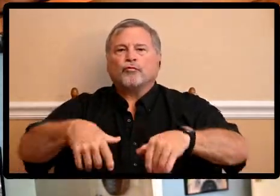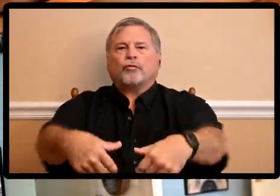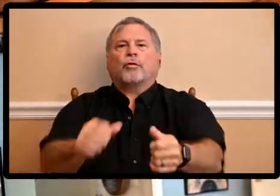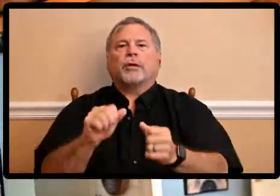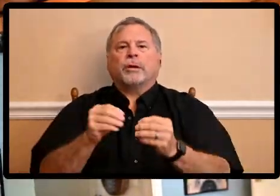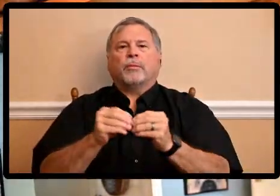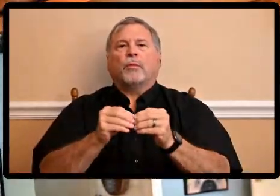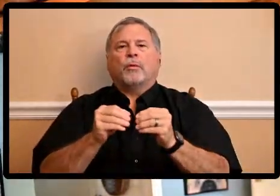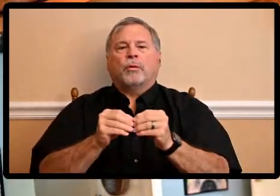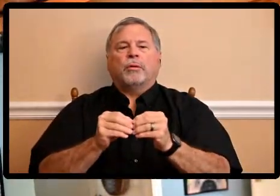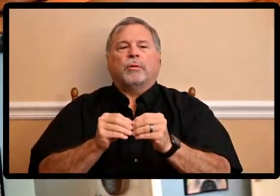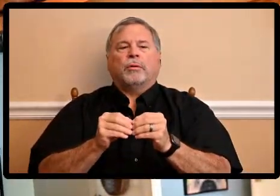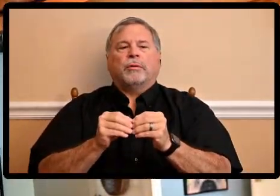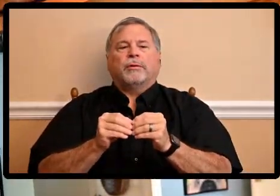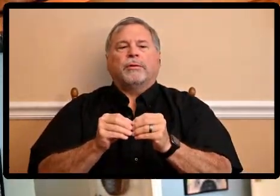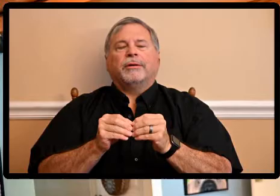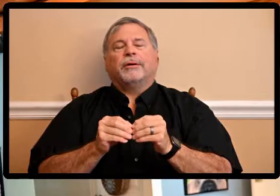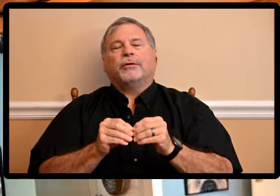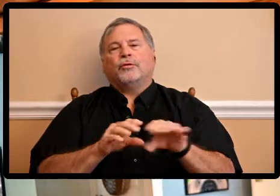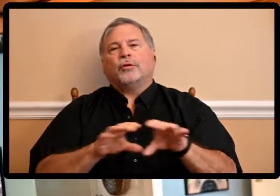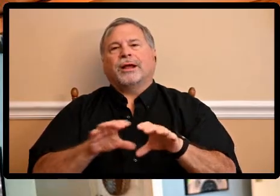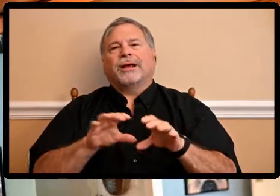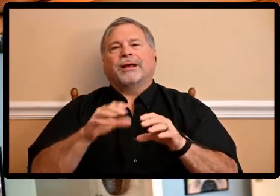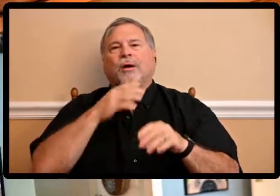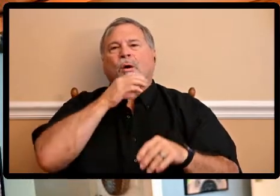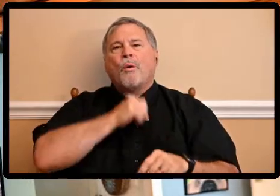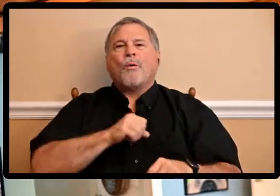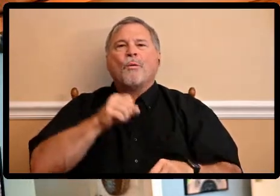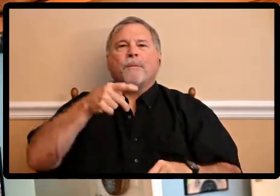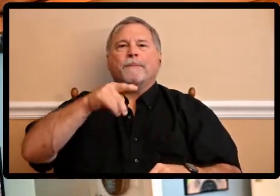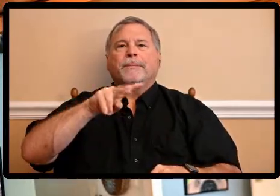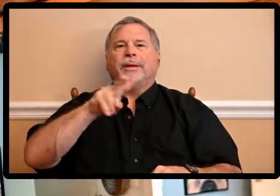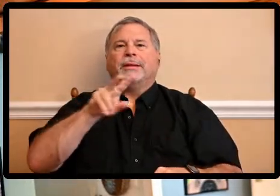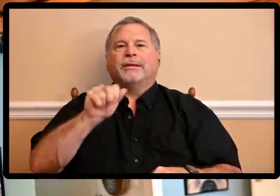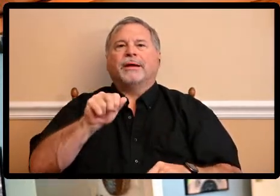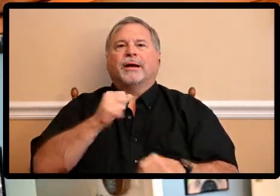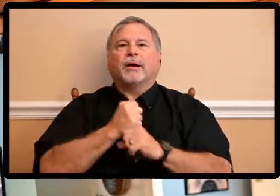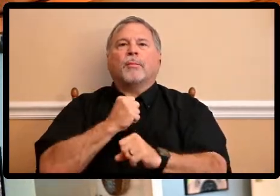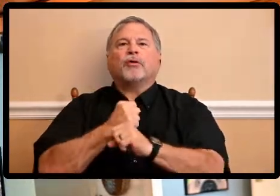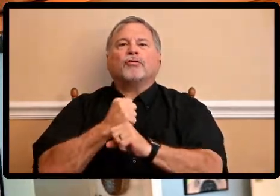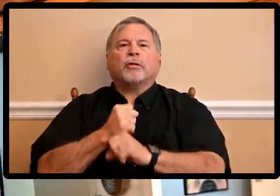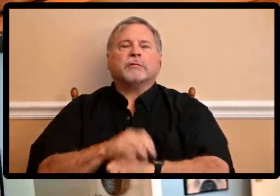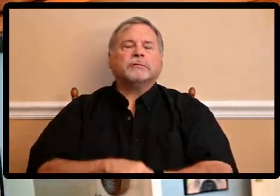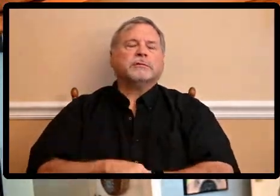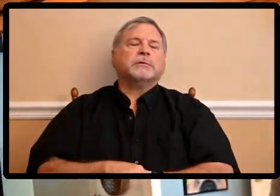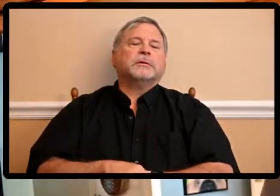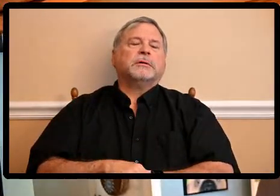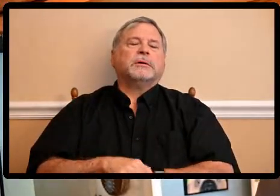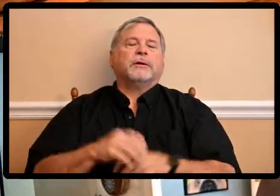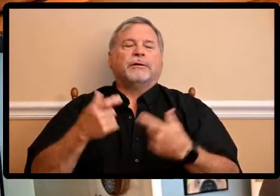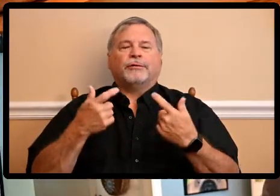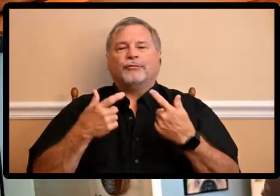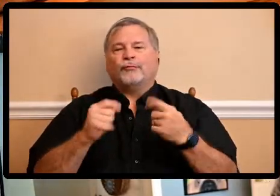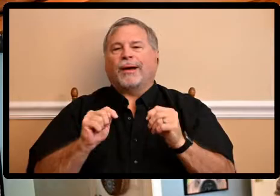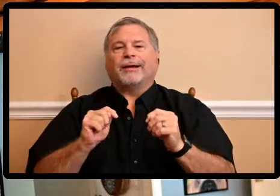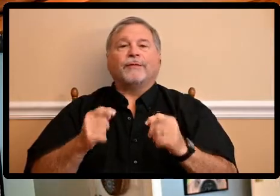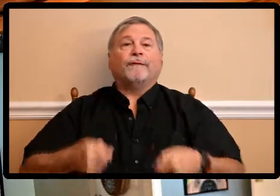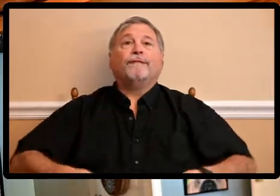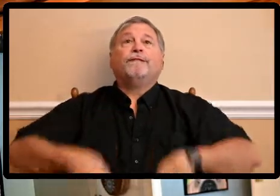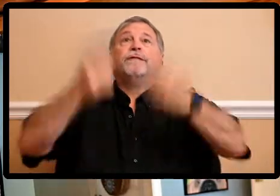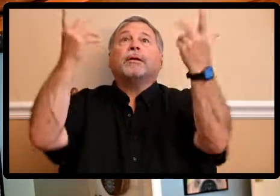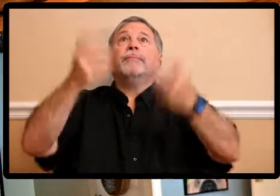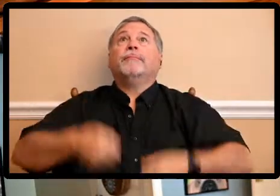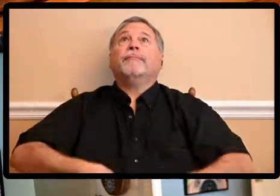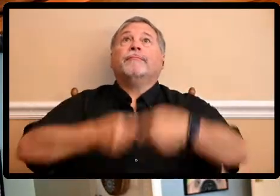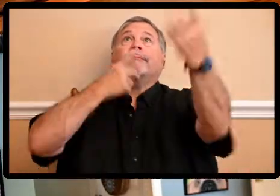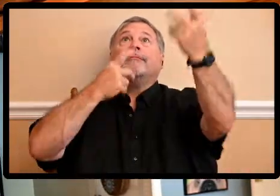do when you see old pizza commercials and stuff where they're trying to flip the dough up in the